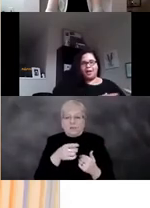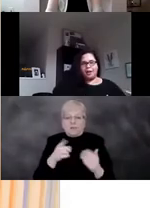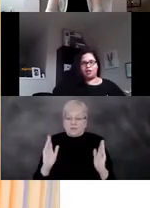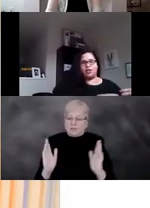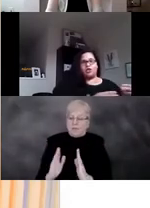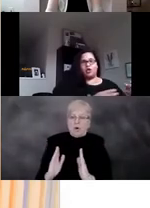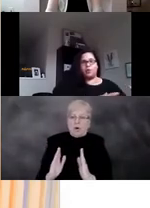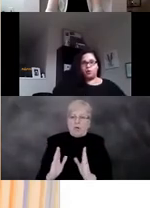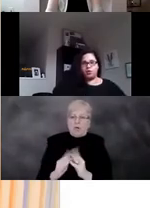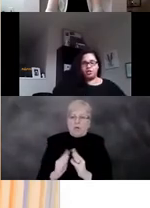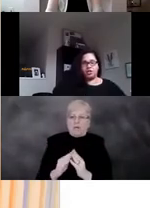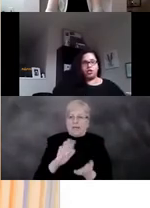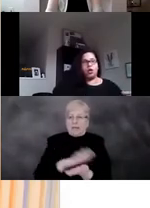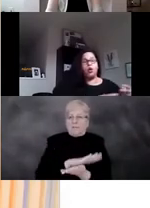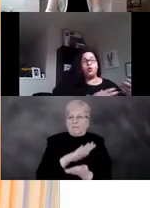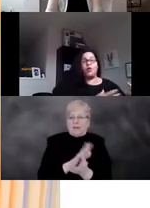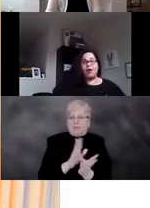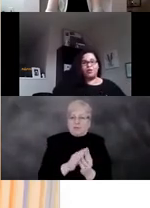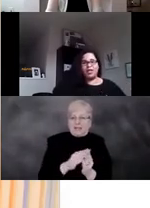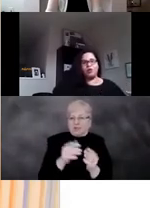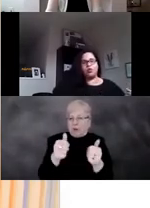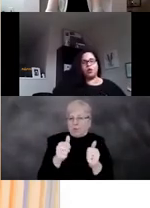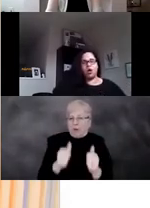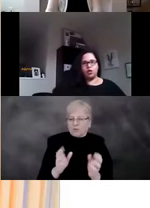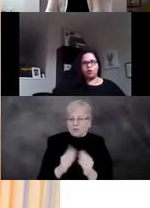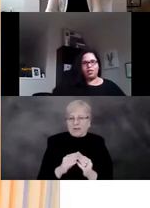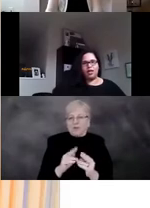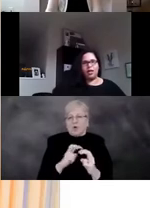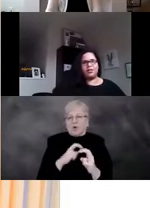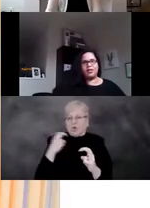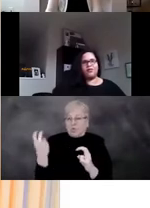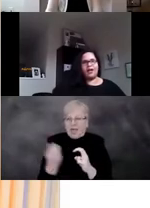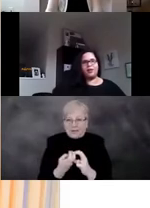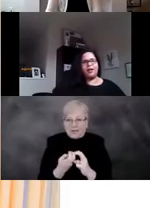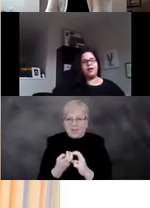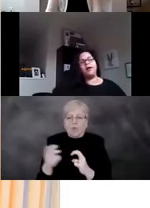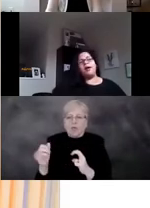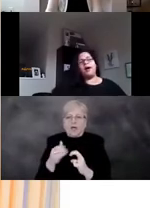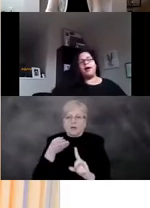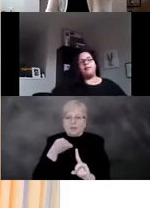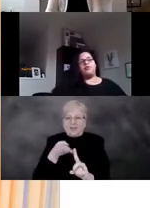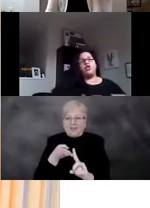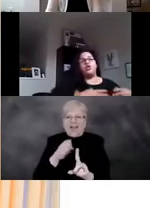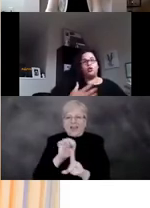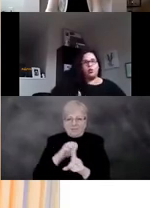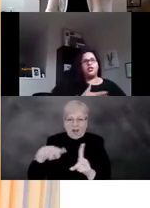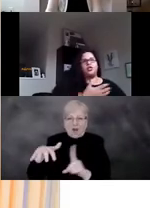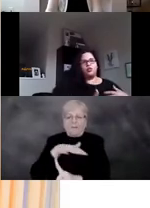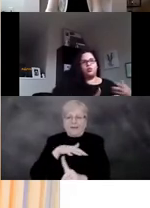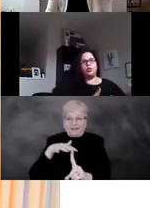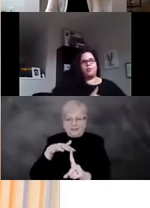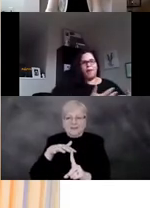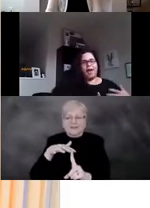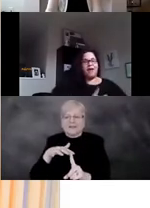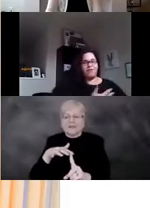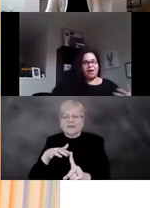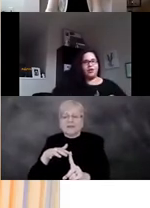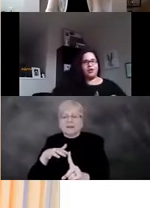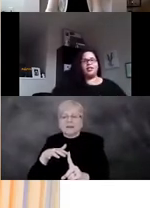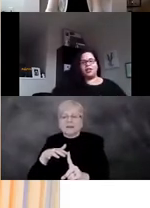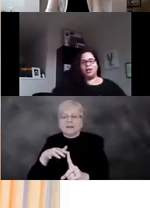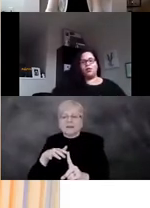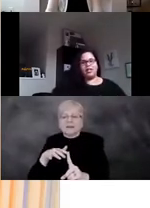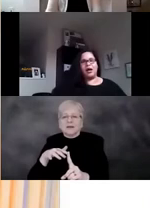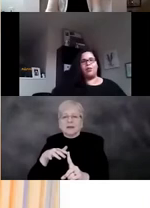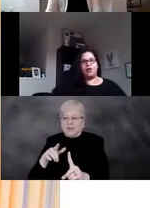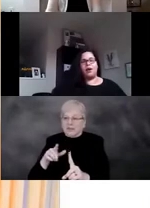more like a paper session or a poster session, round tables will also be in that environment. Um, you'll want to have that